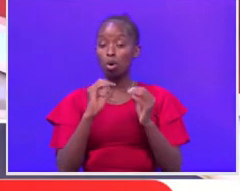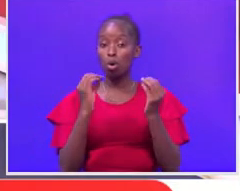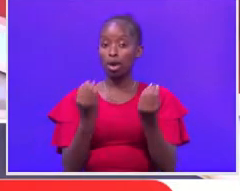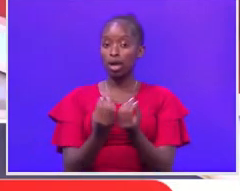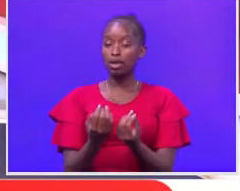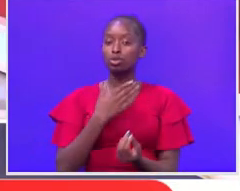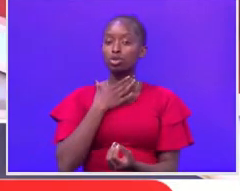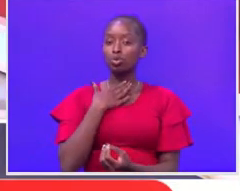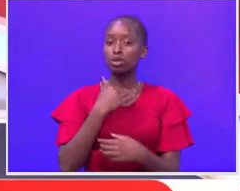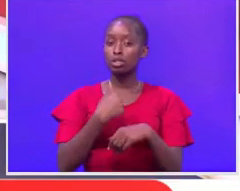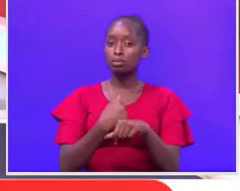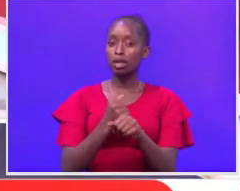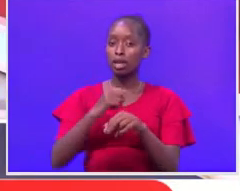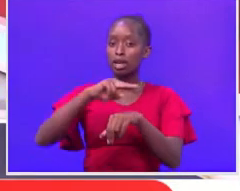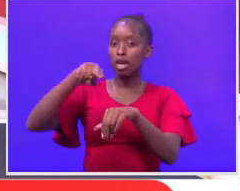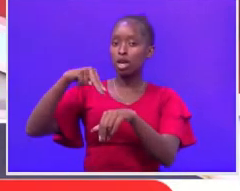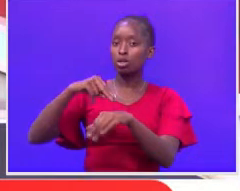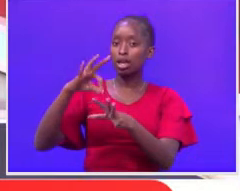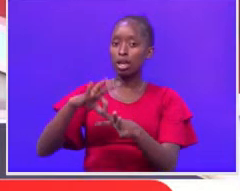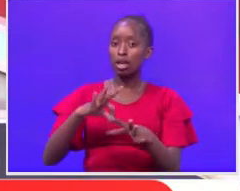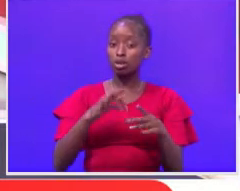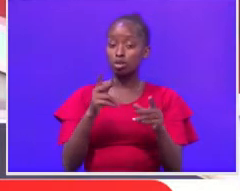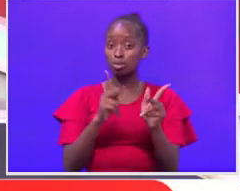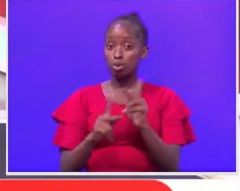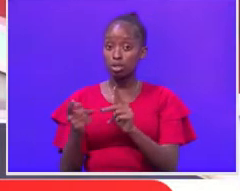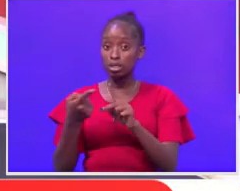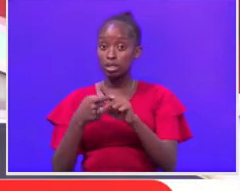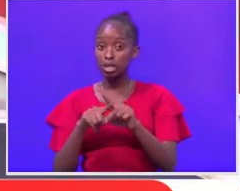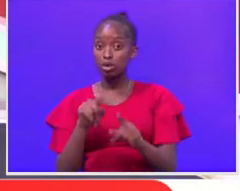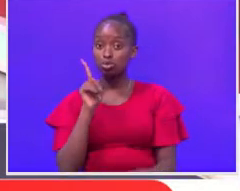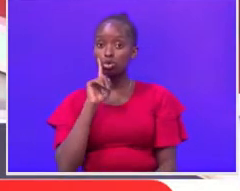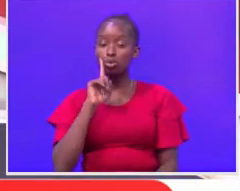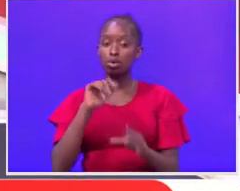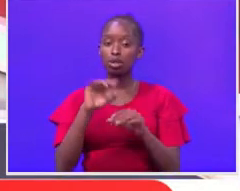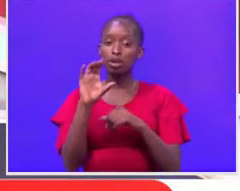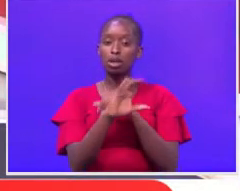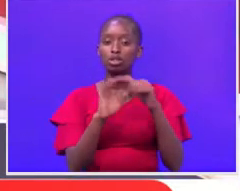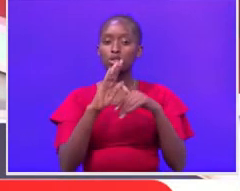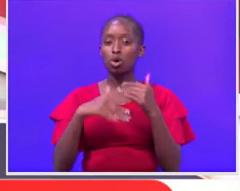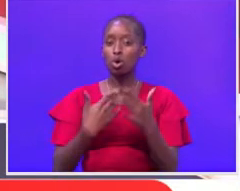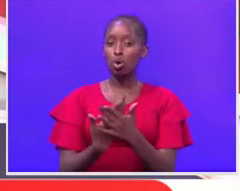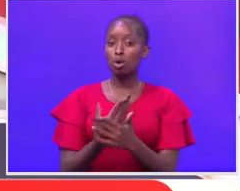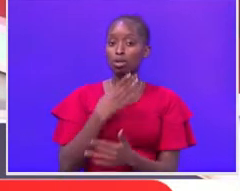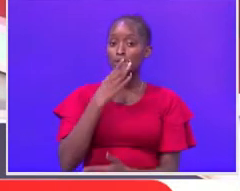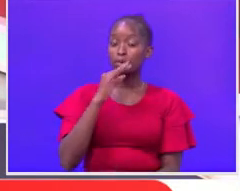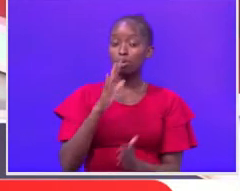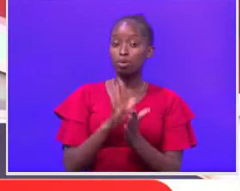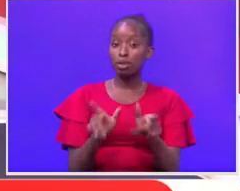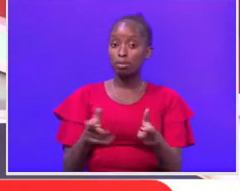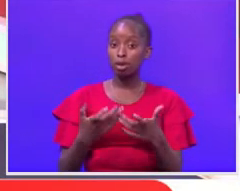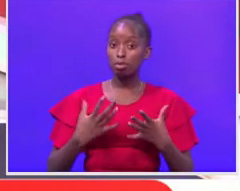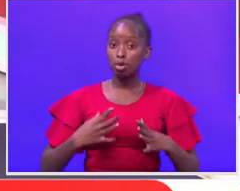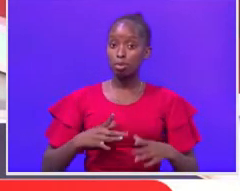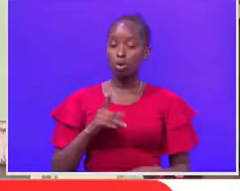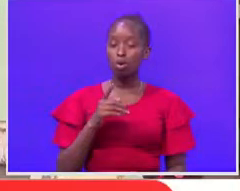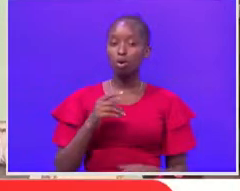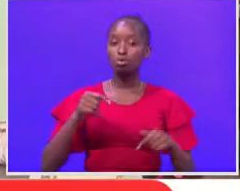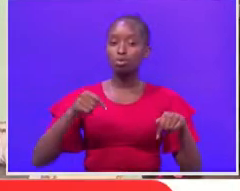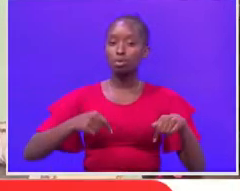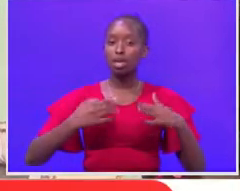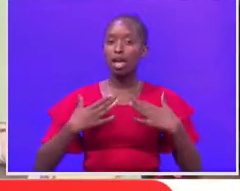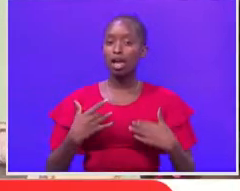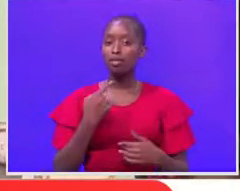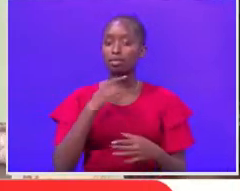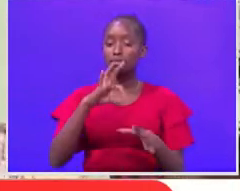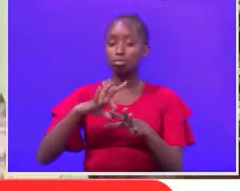its national election process to begin tomorrow countrywide. Addressing the press in Nairobi, the election board chair Anne